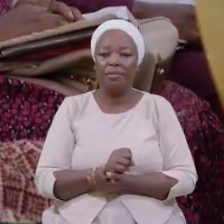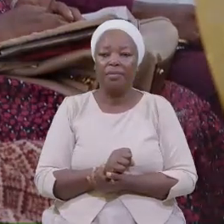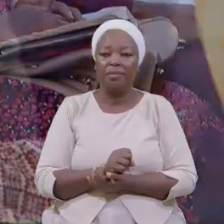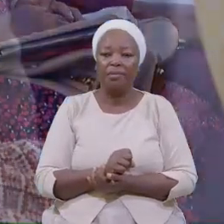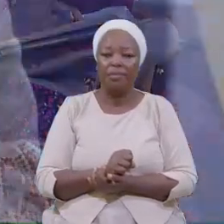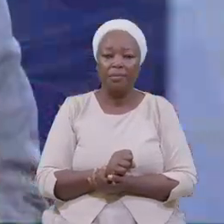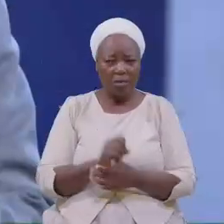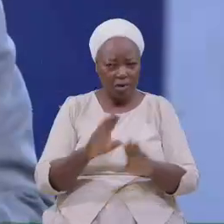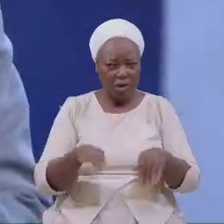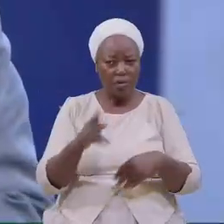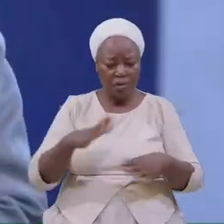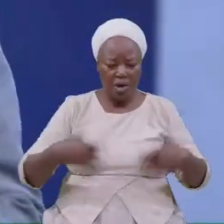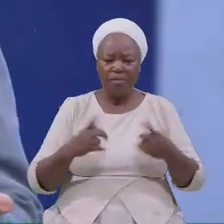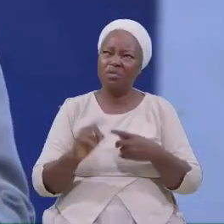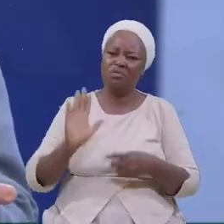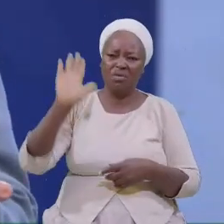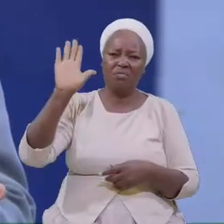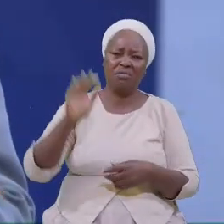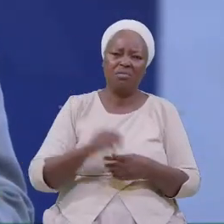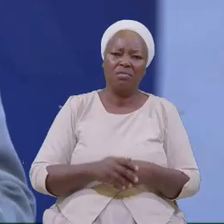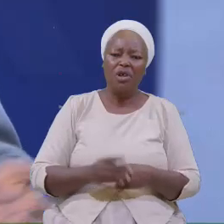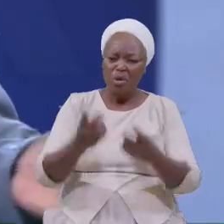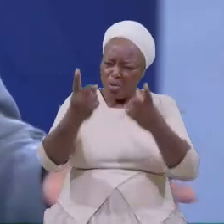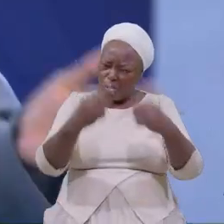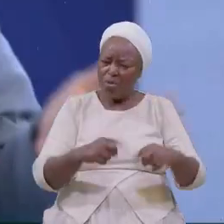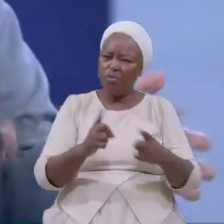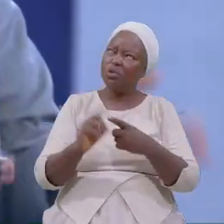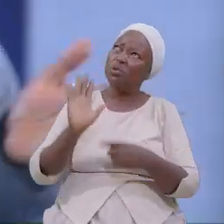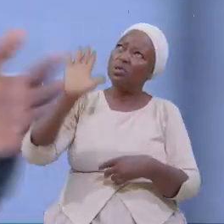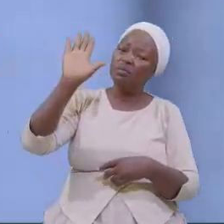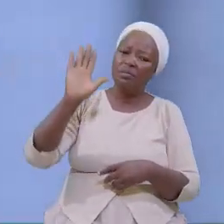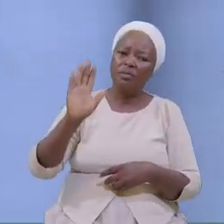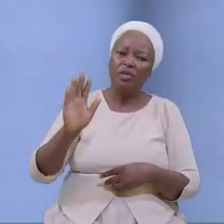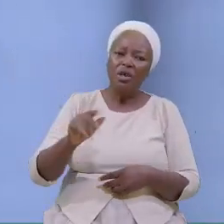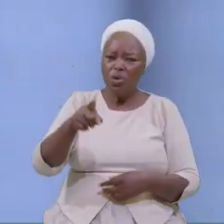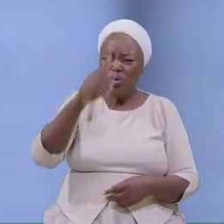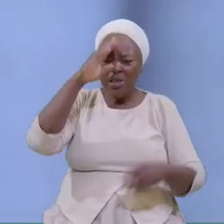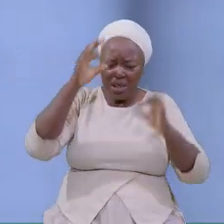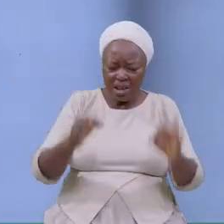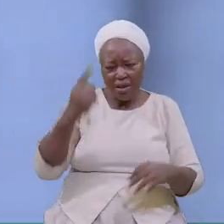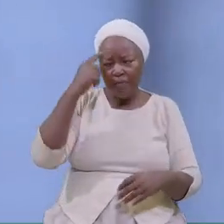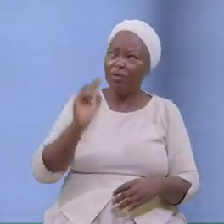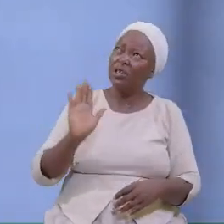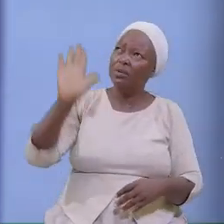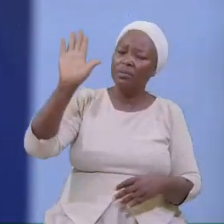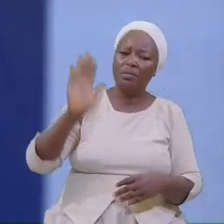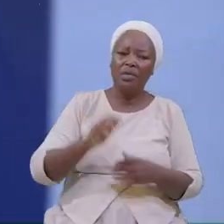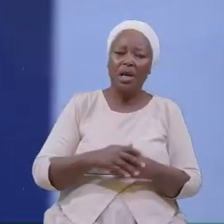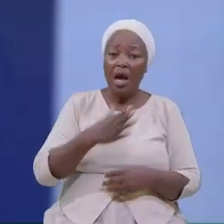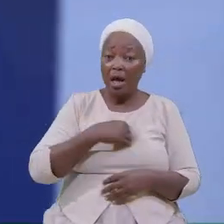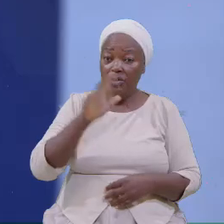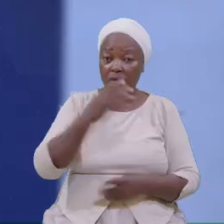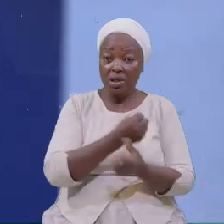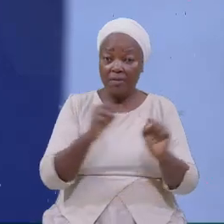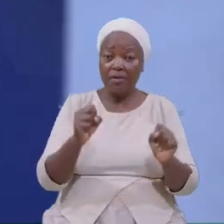Give your life to him. Come to him. Decide for him. And your